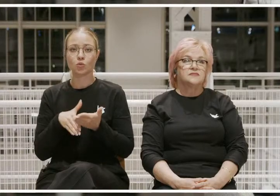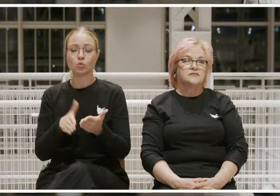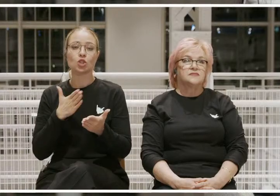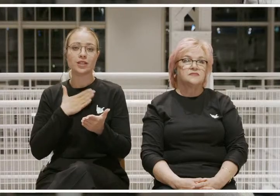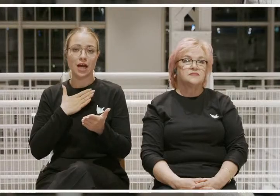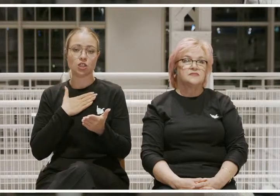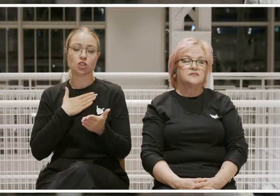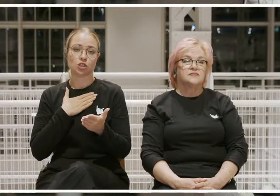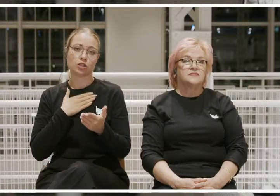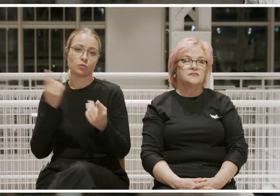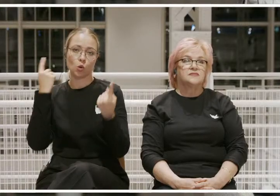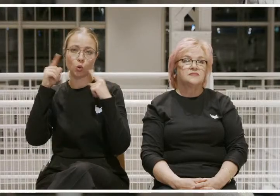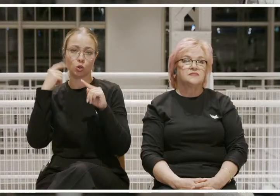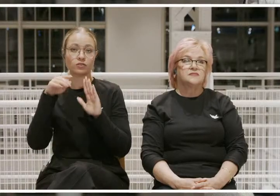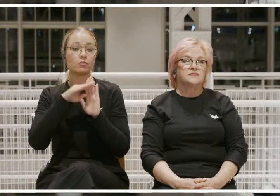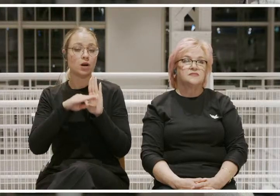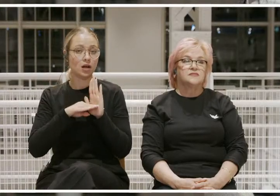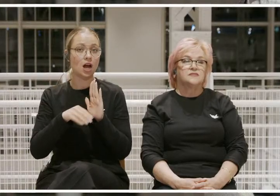to